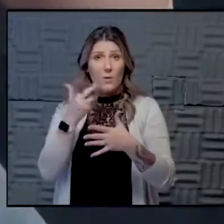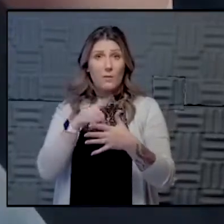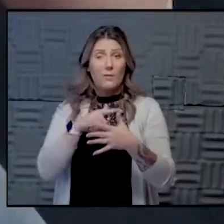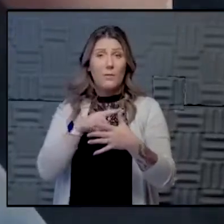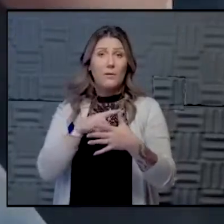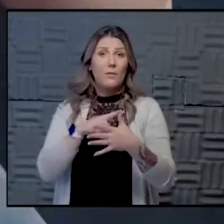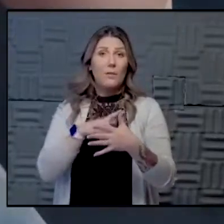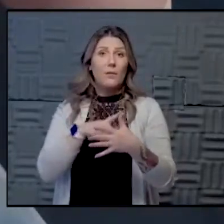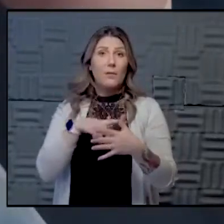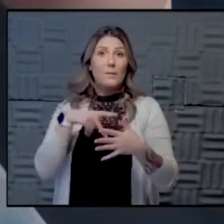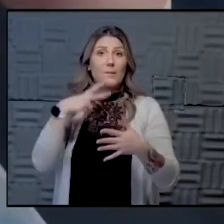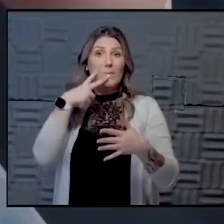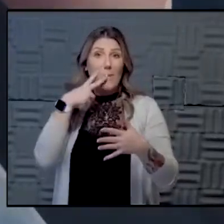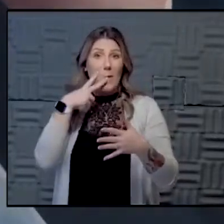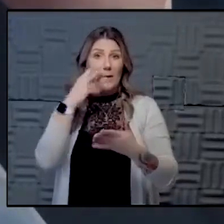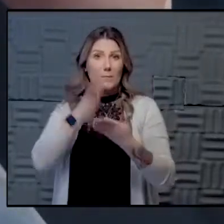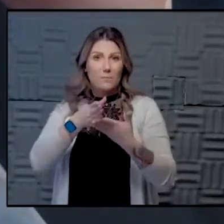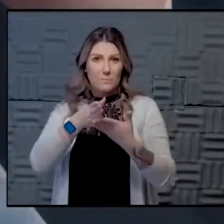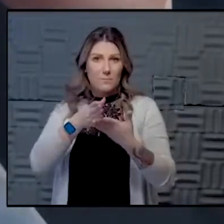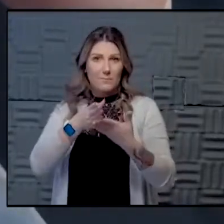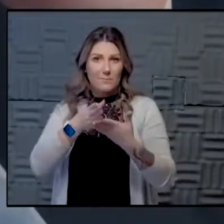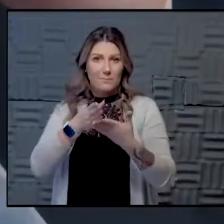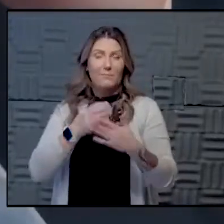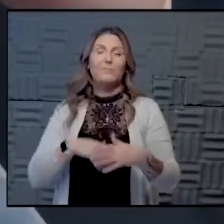smoking cessation or stop smoking.